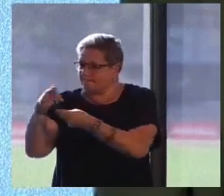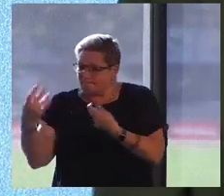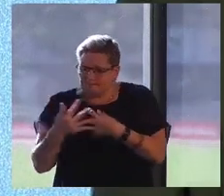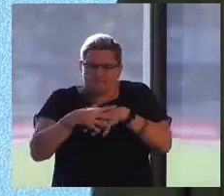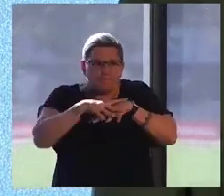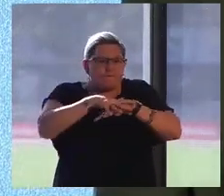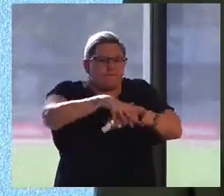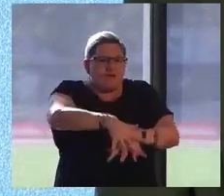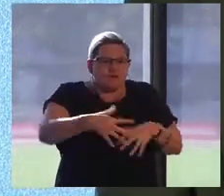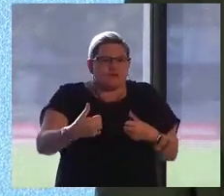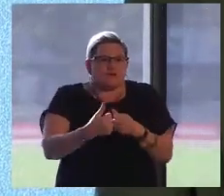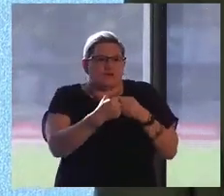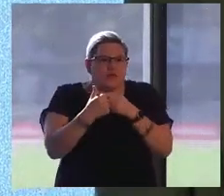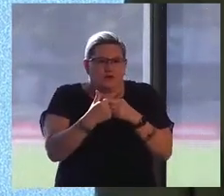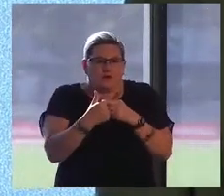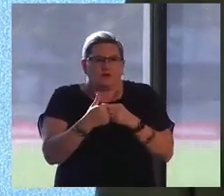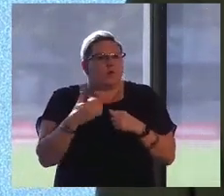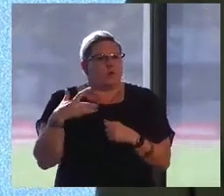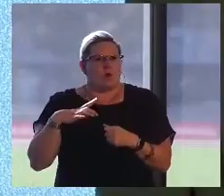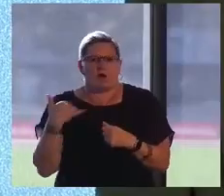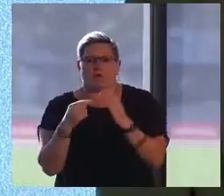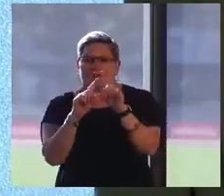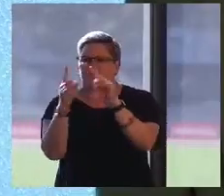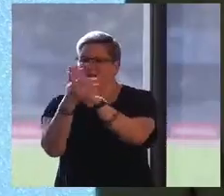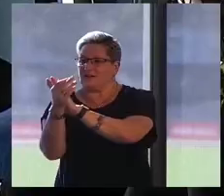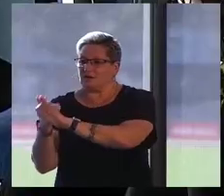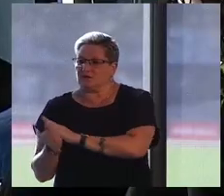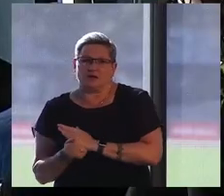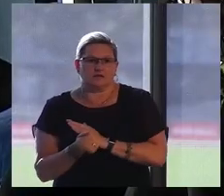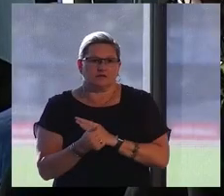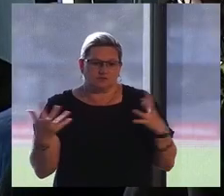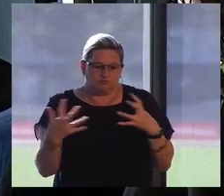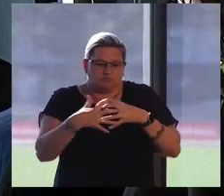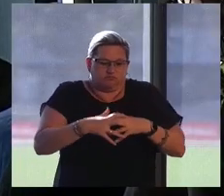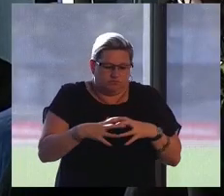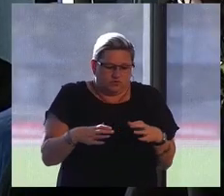sets that will actually give us a chance at saving these ecosystems.